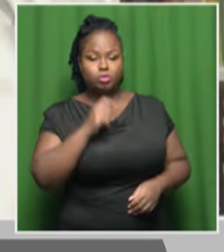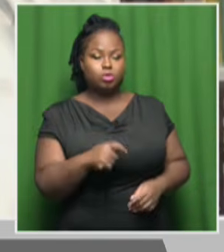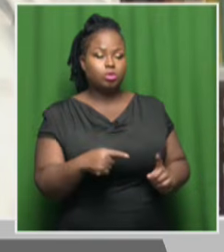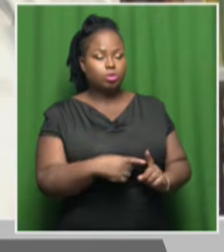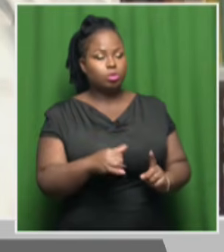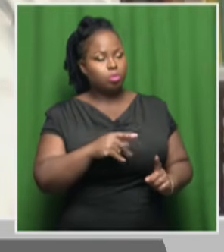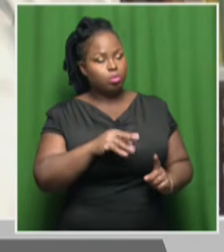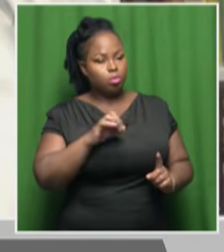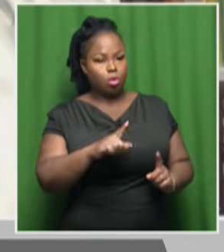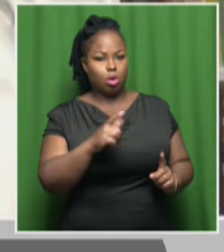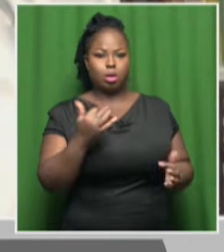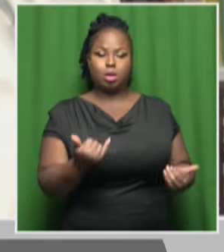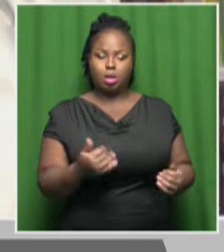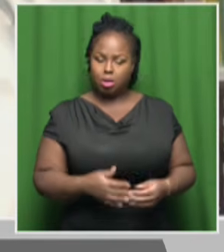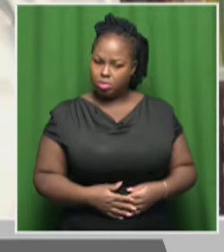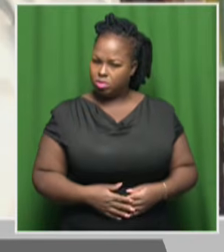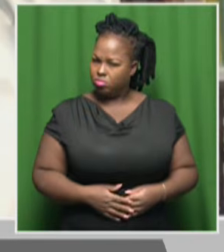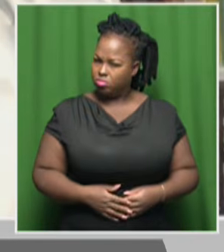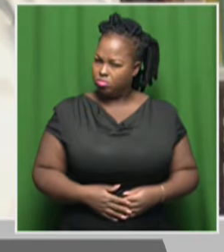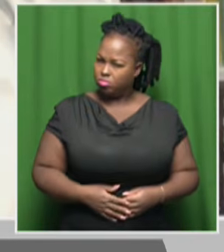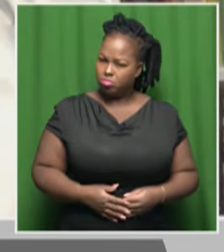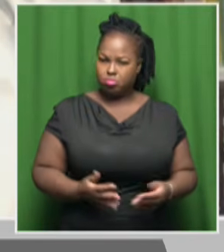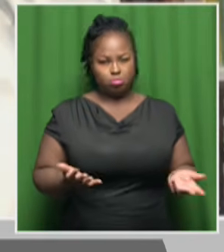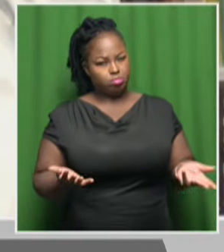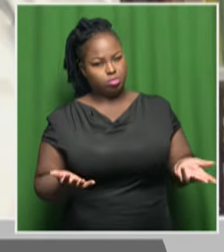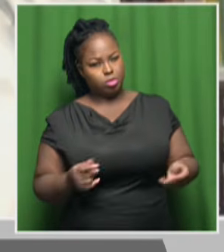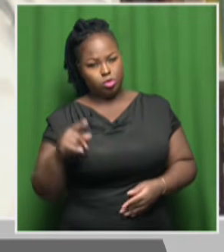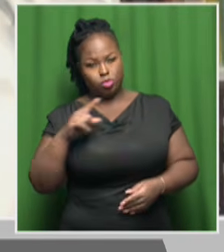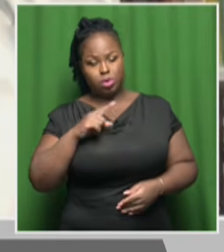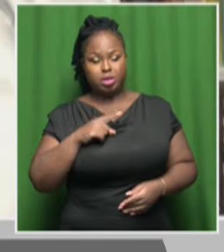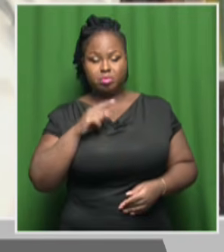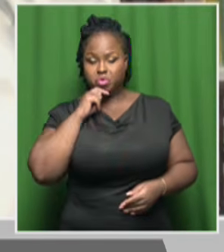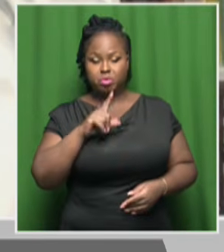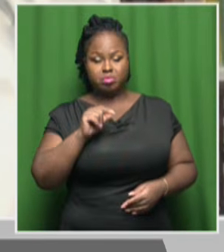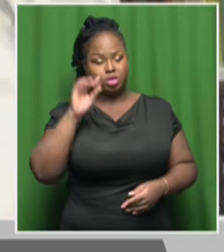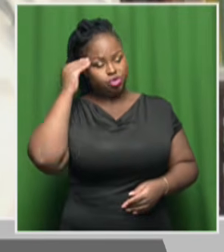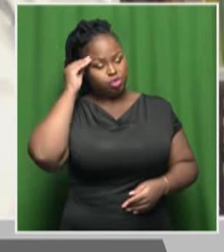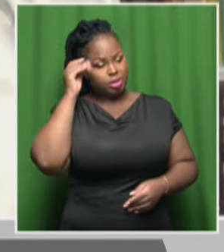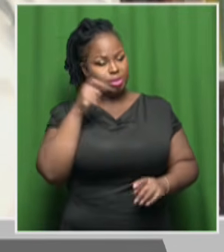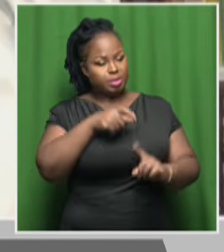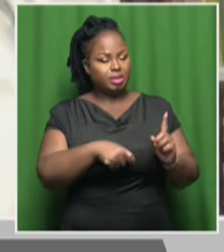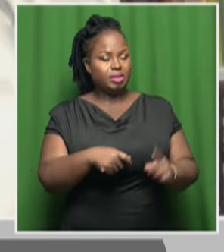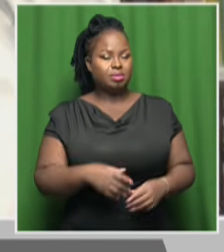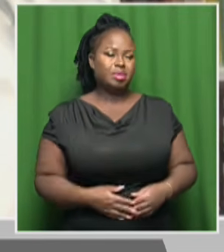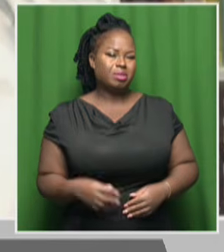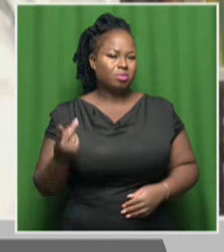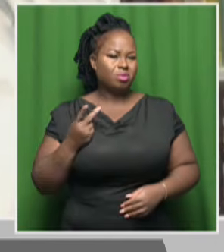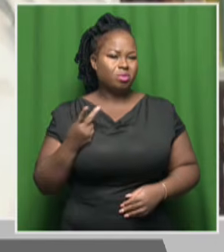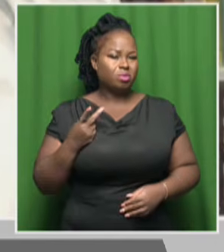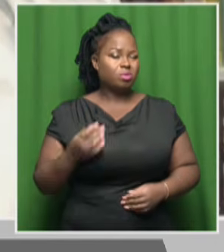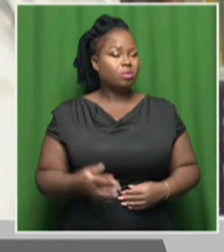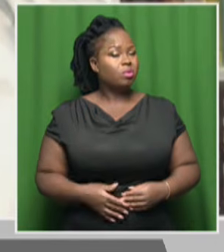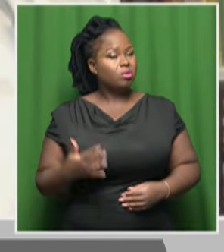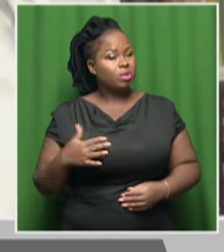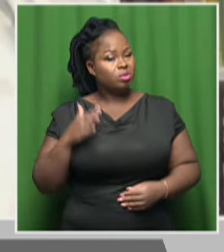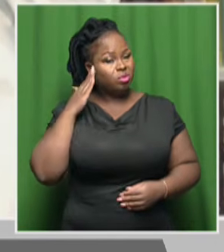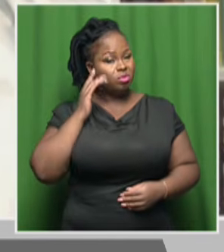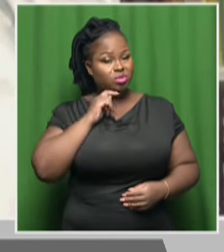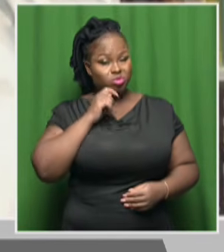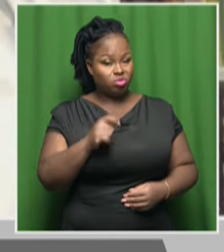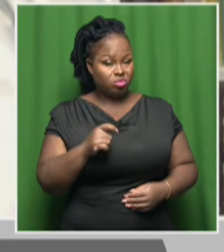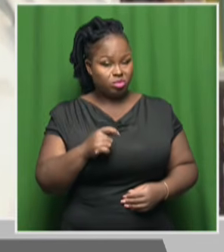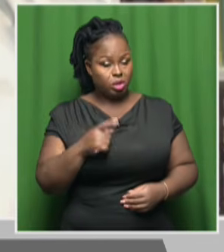Paulo O'Sullivan comes in with certainly not a, he's going to be a very interesting figure. And one has to ask the question if he is actually going to be